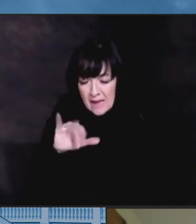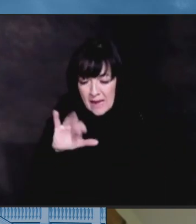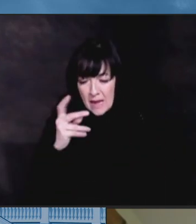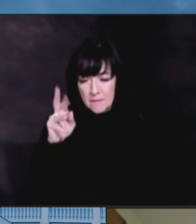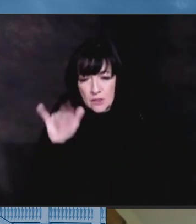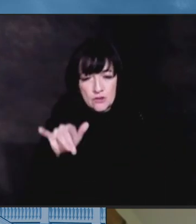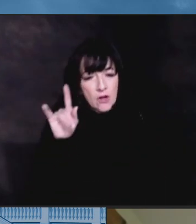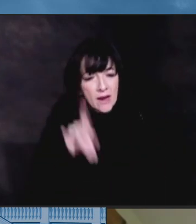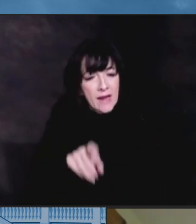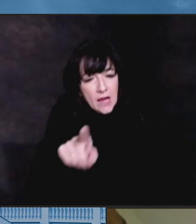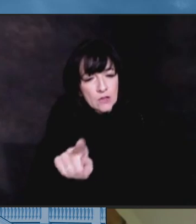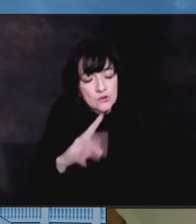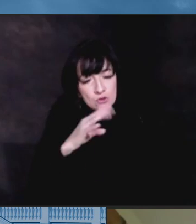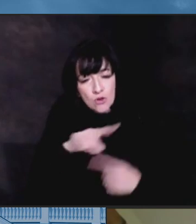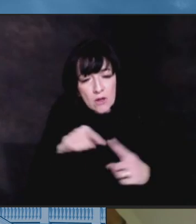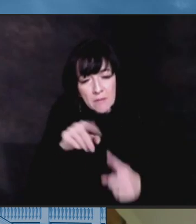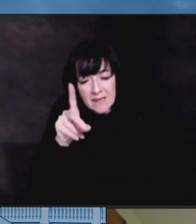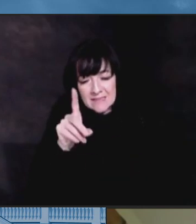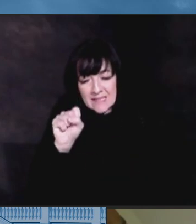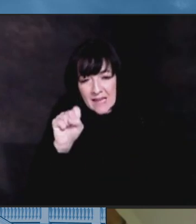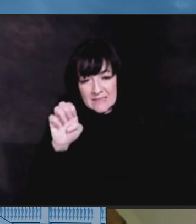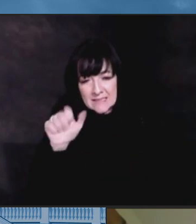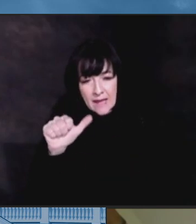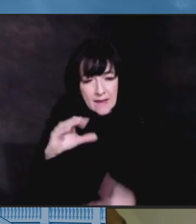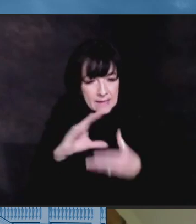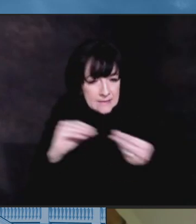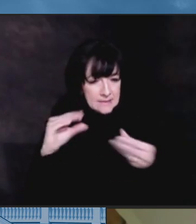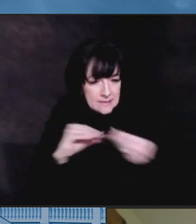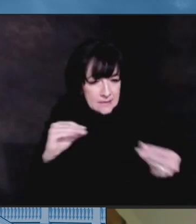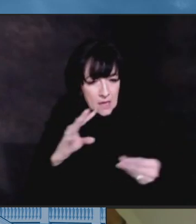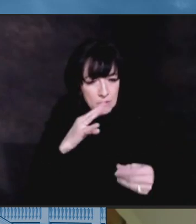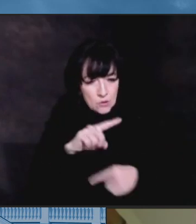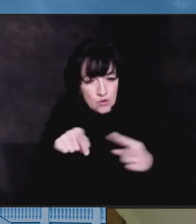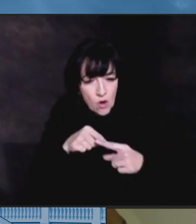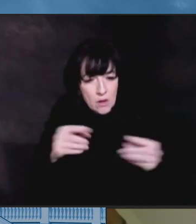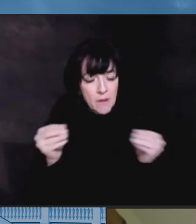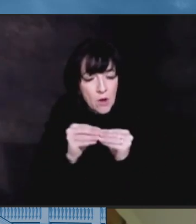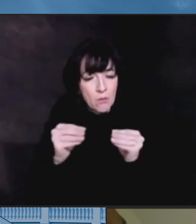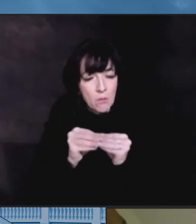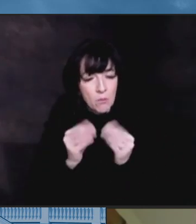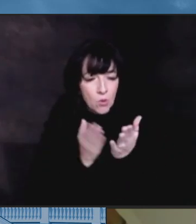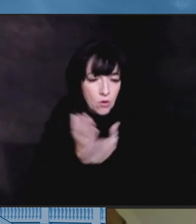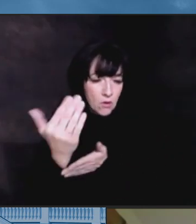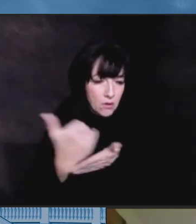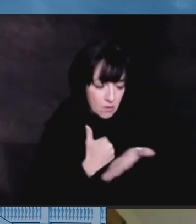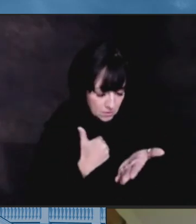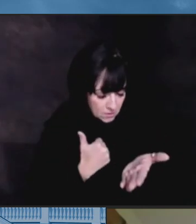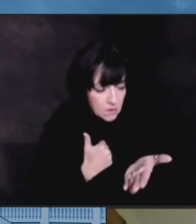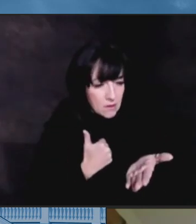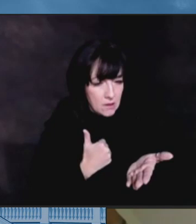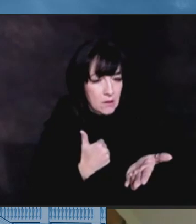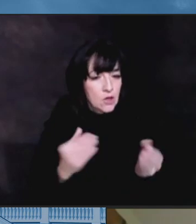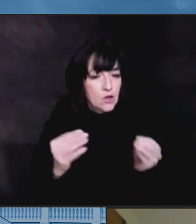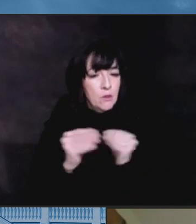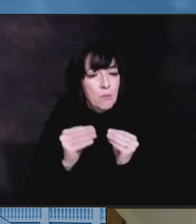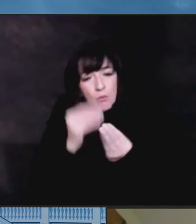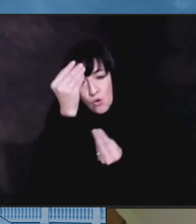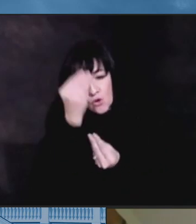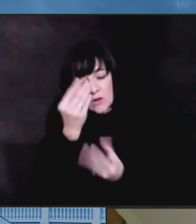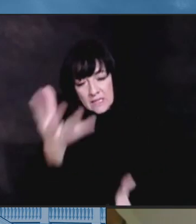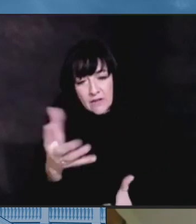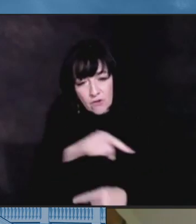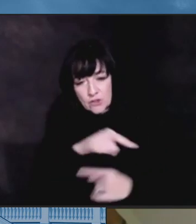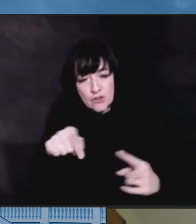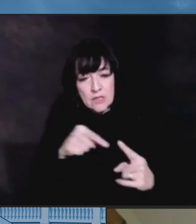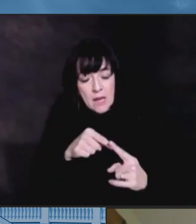about the DSEA statement asking for more COVID data transparency, and you answered her question by saying that the state had been very